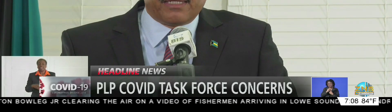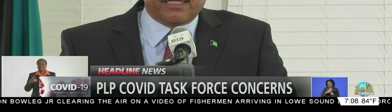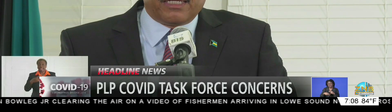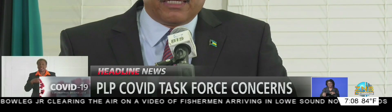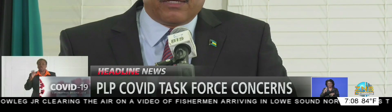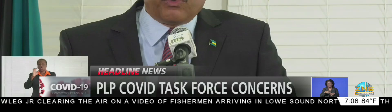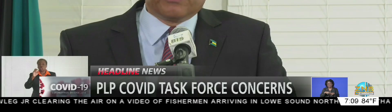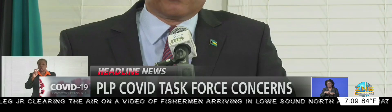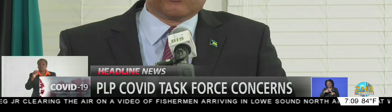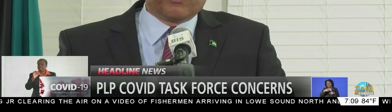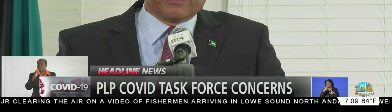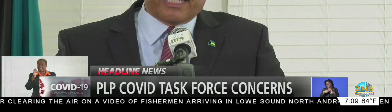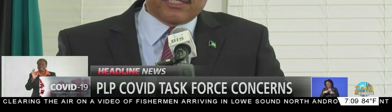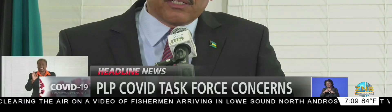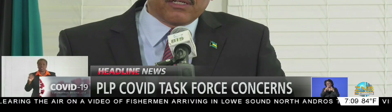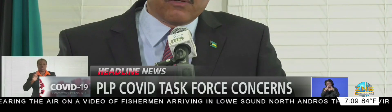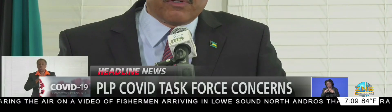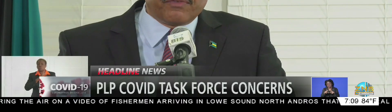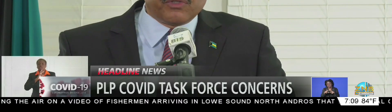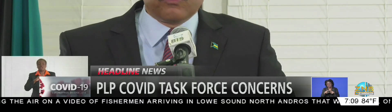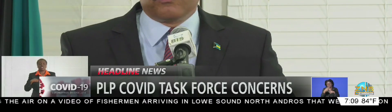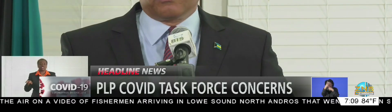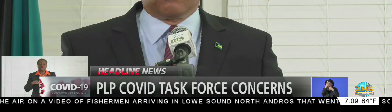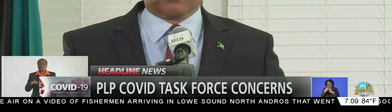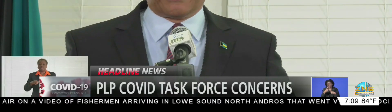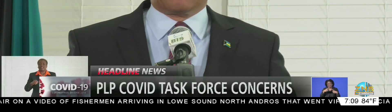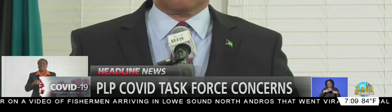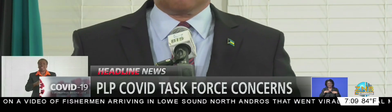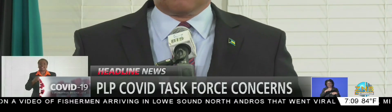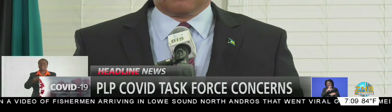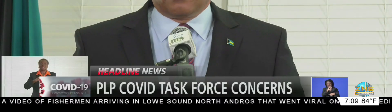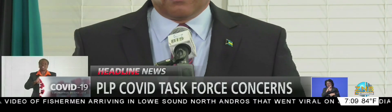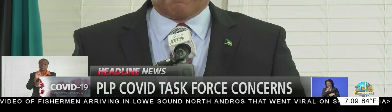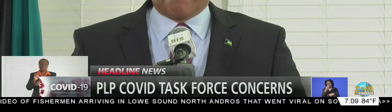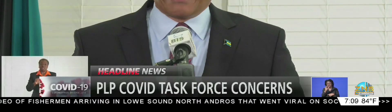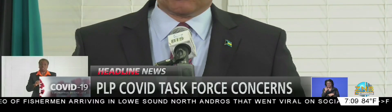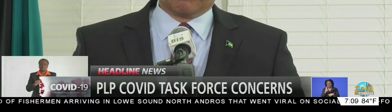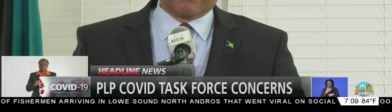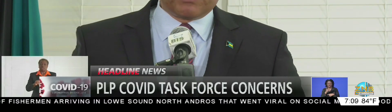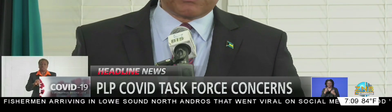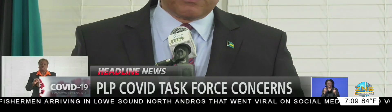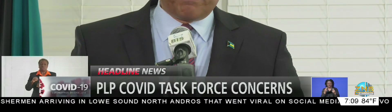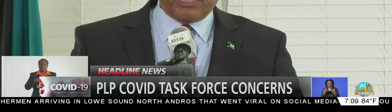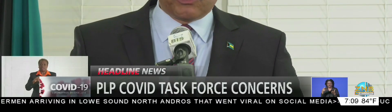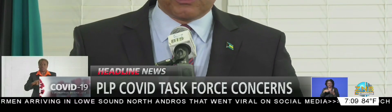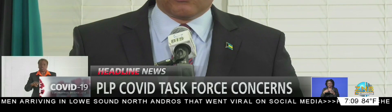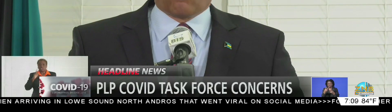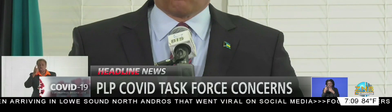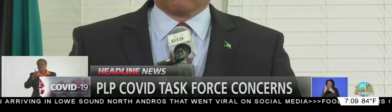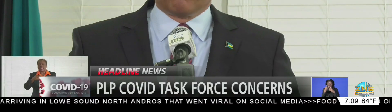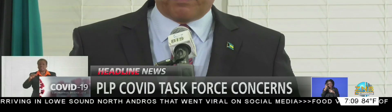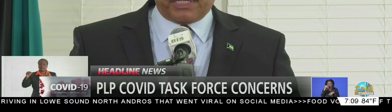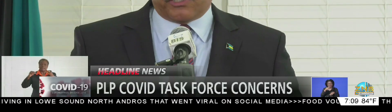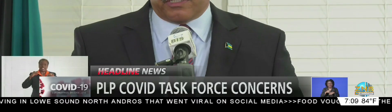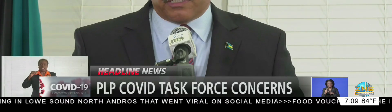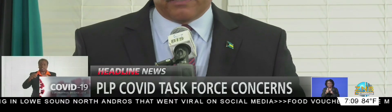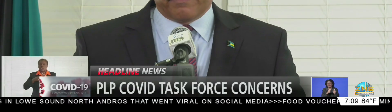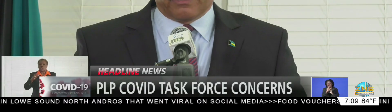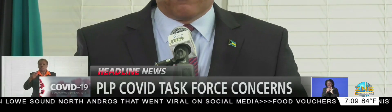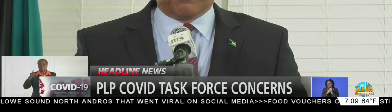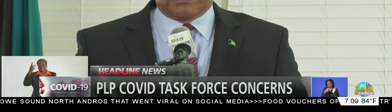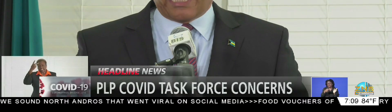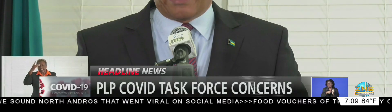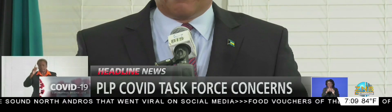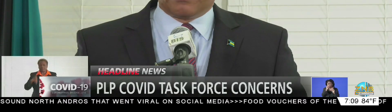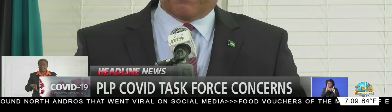COVID-19. We are doing an external review to look at the management of this patient and all of the